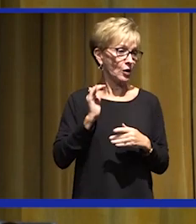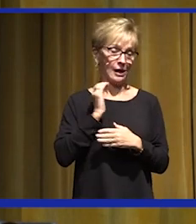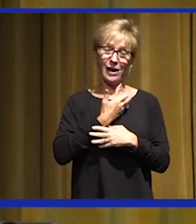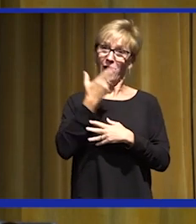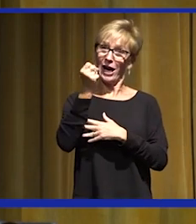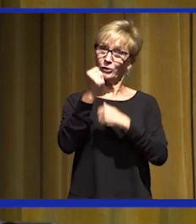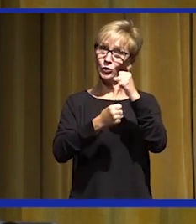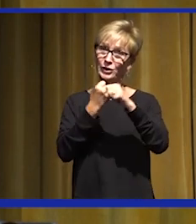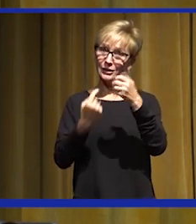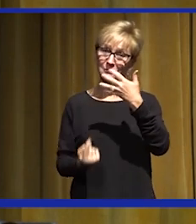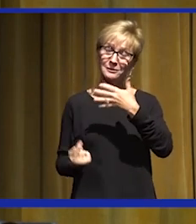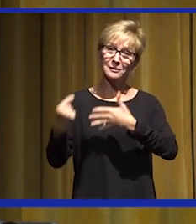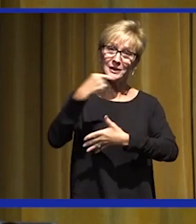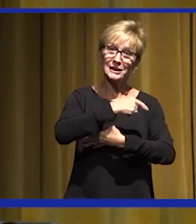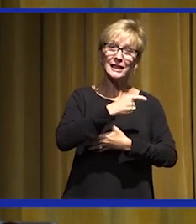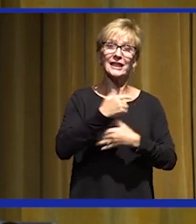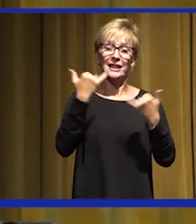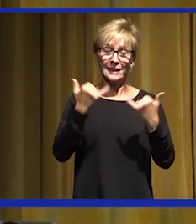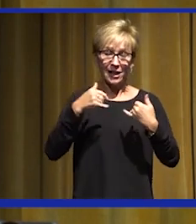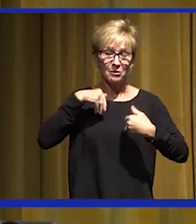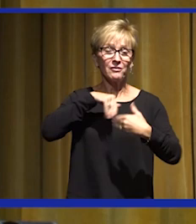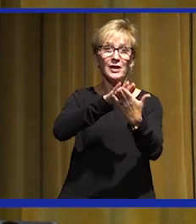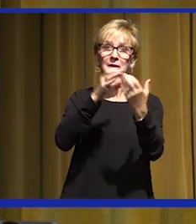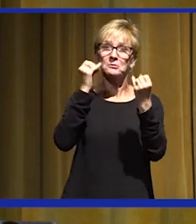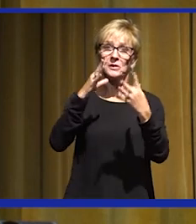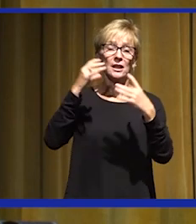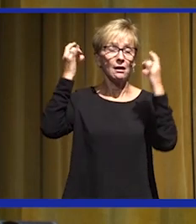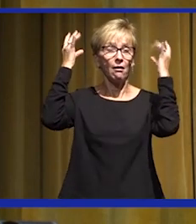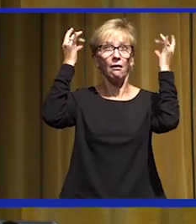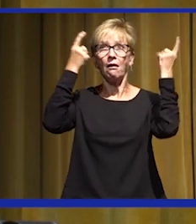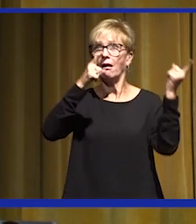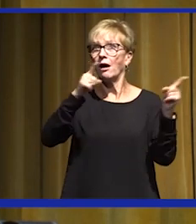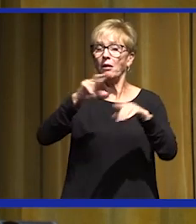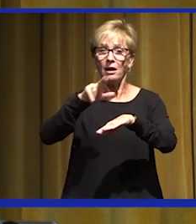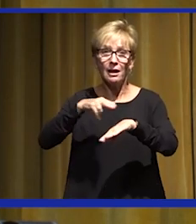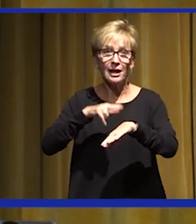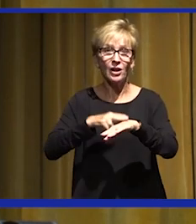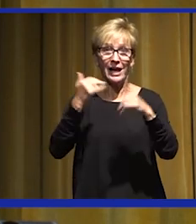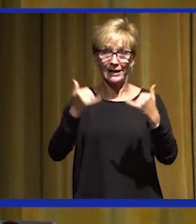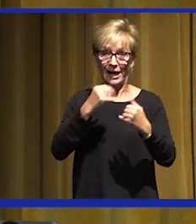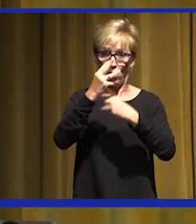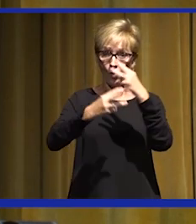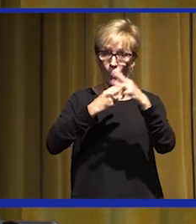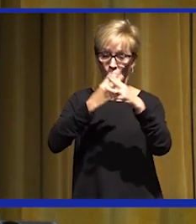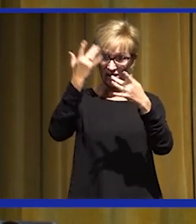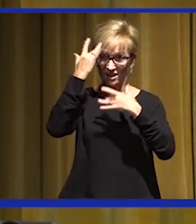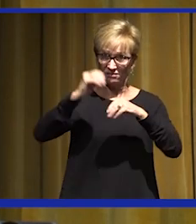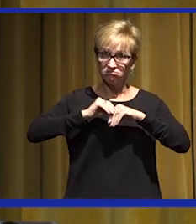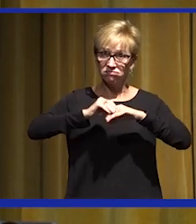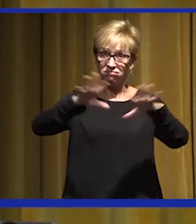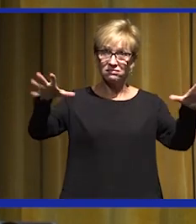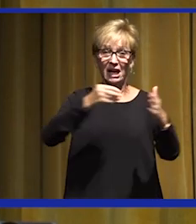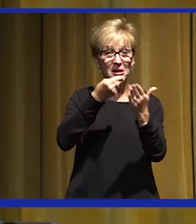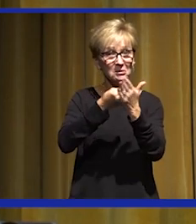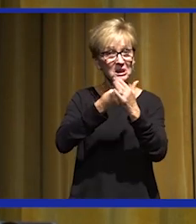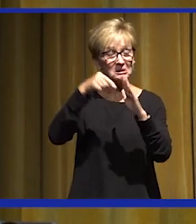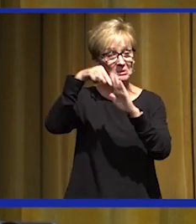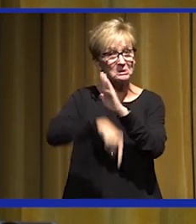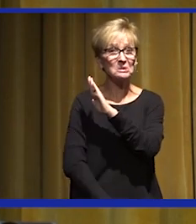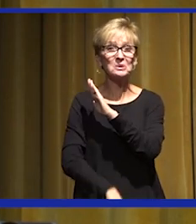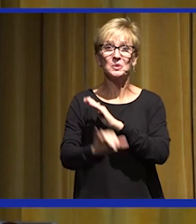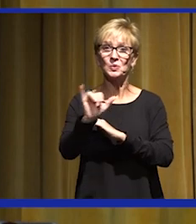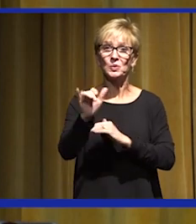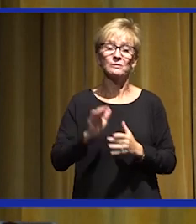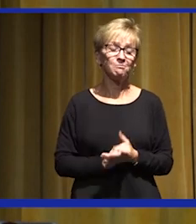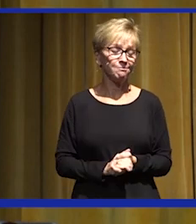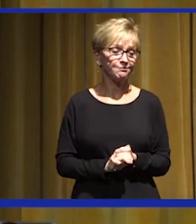natural disasters, and we are now entering adulthood during a worldwide pandemic and economic ruin. Despite